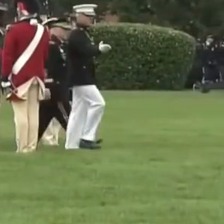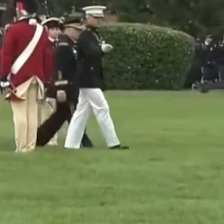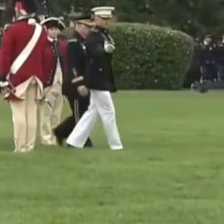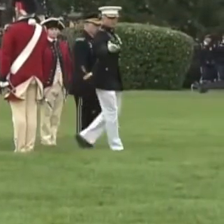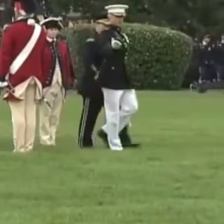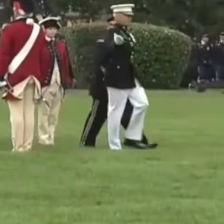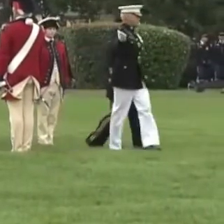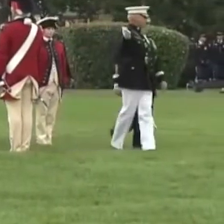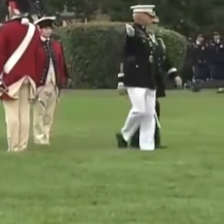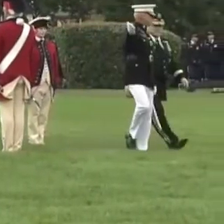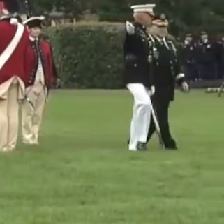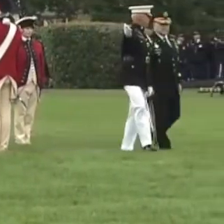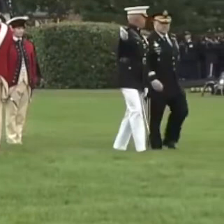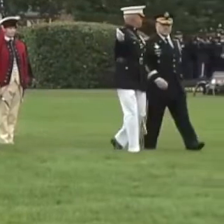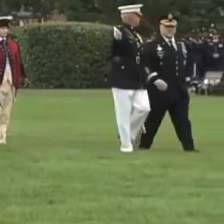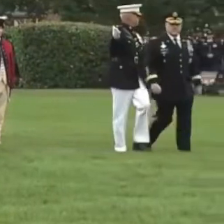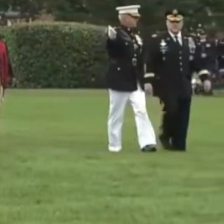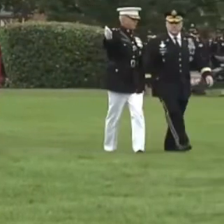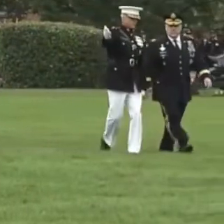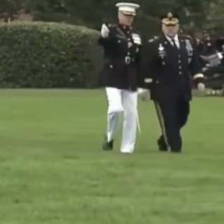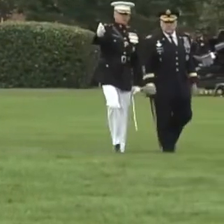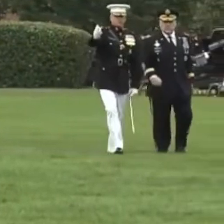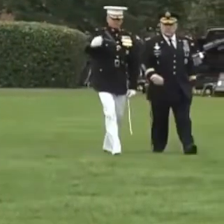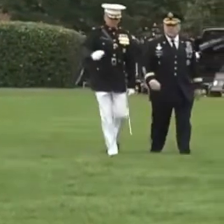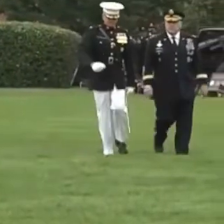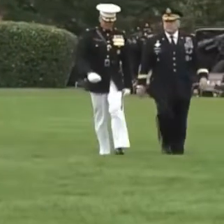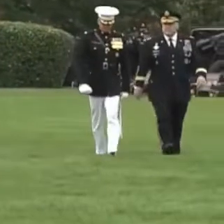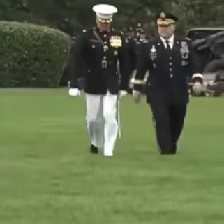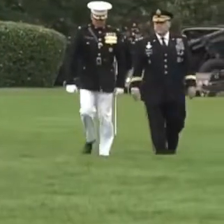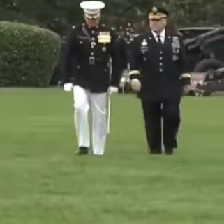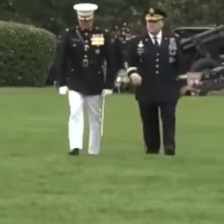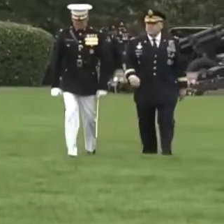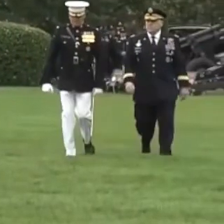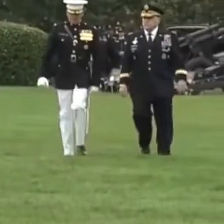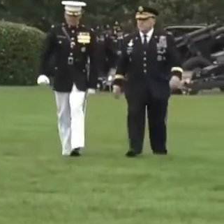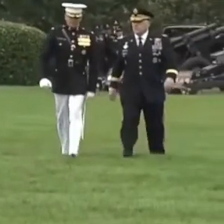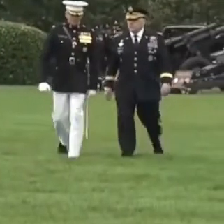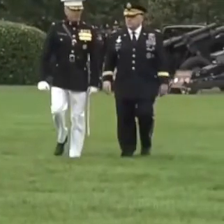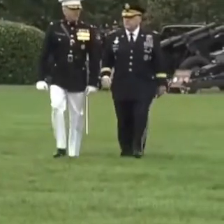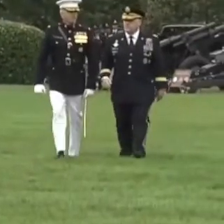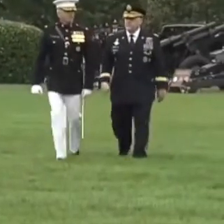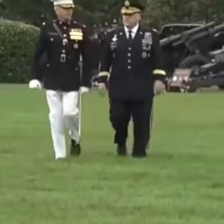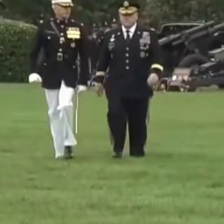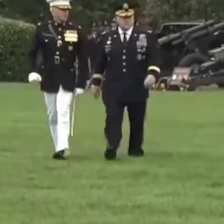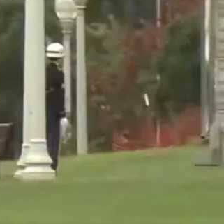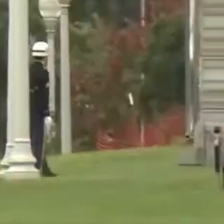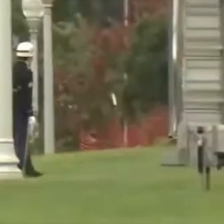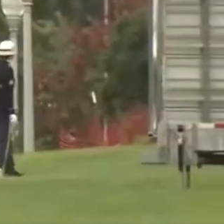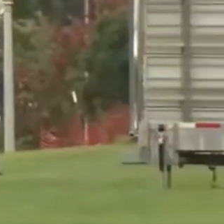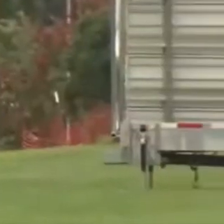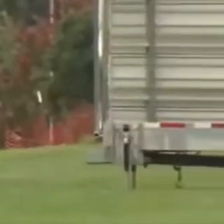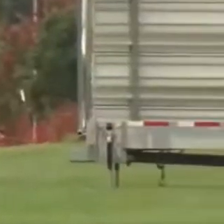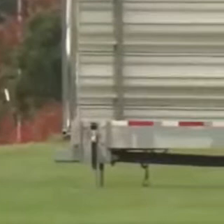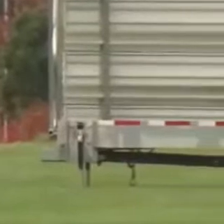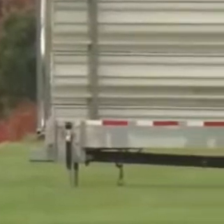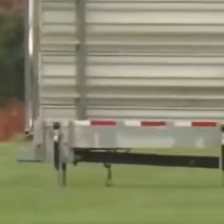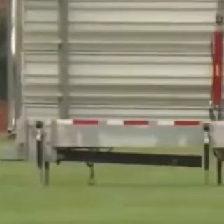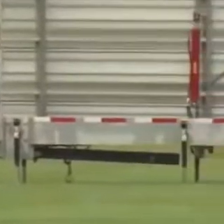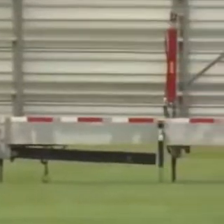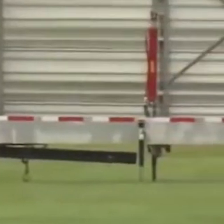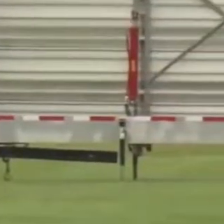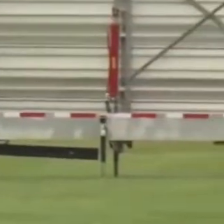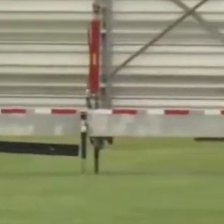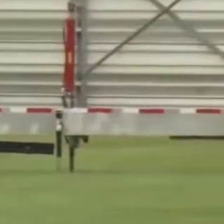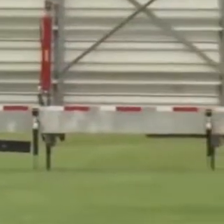Cody Mitchell and led by Petty Officer First Class Troy Lupamek. The last element online, dressed in the Continental